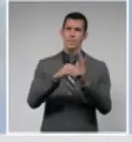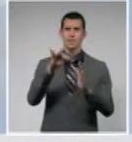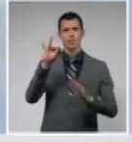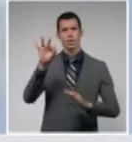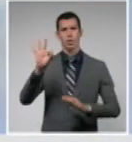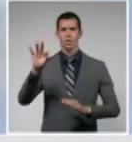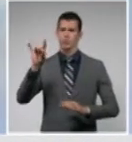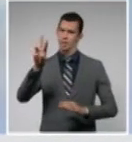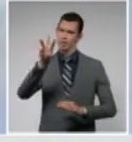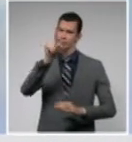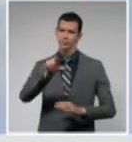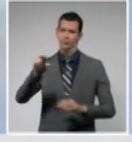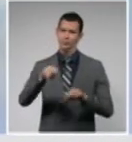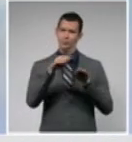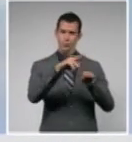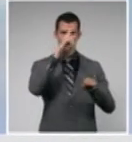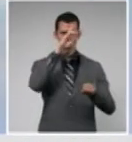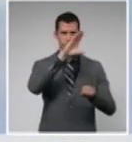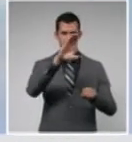Today,